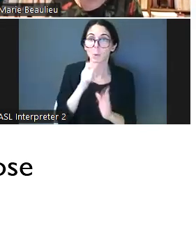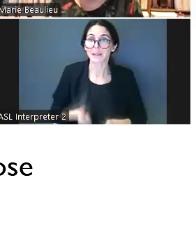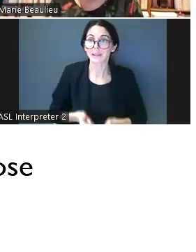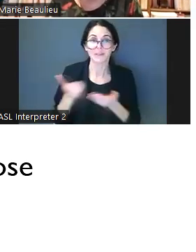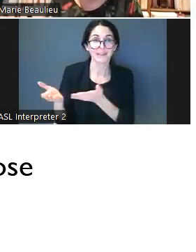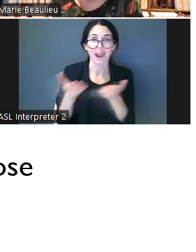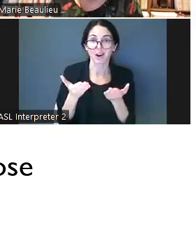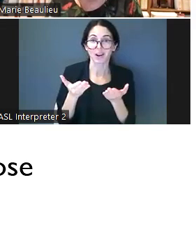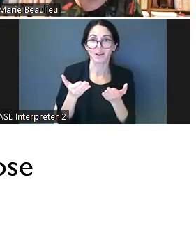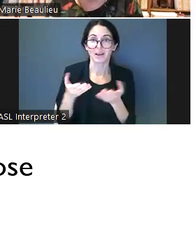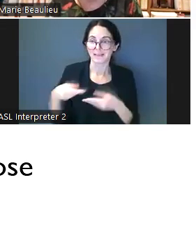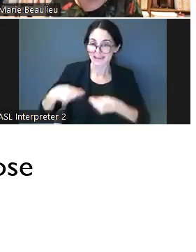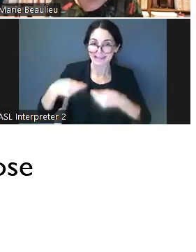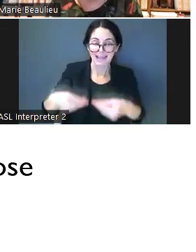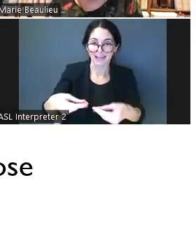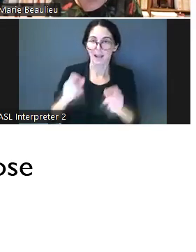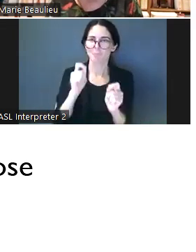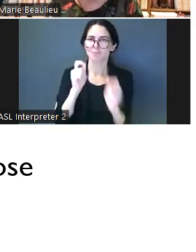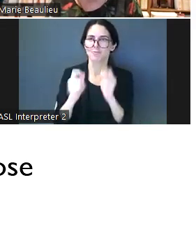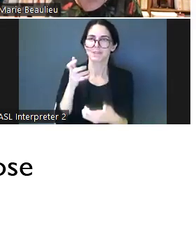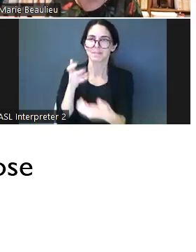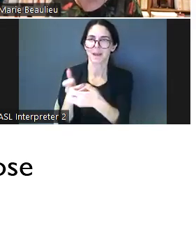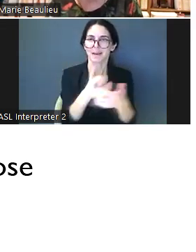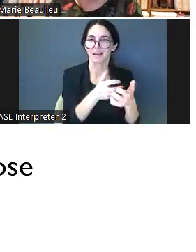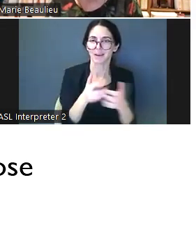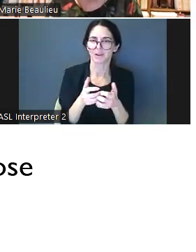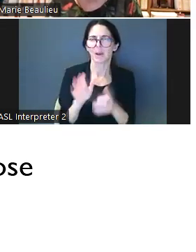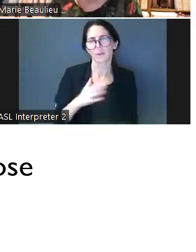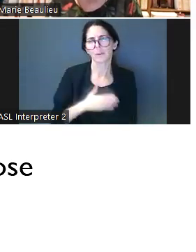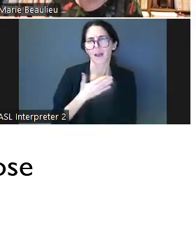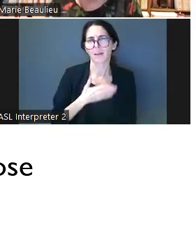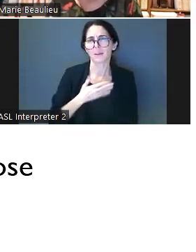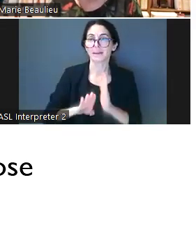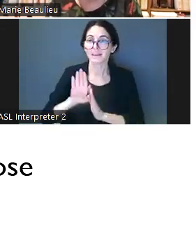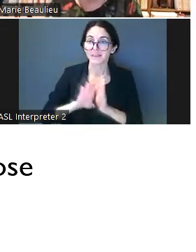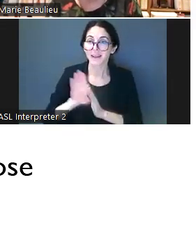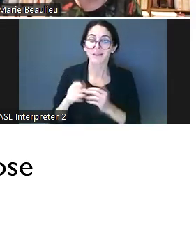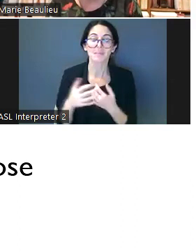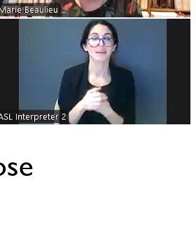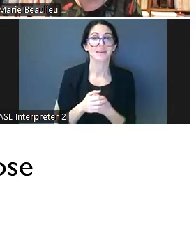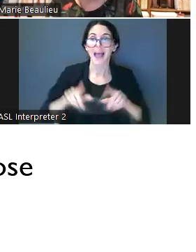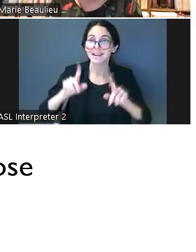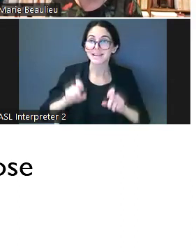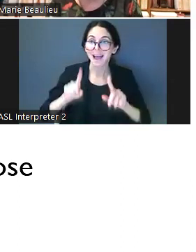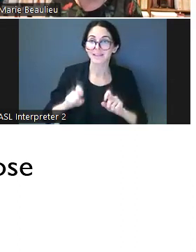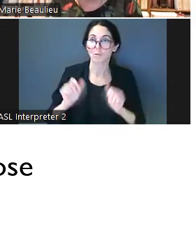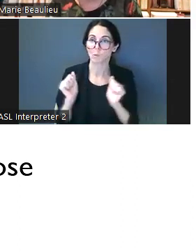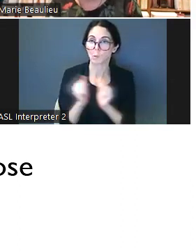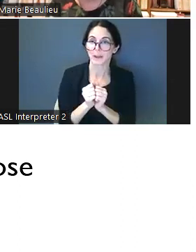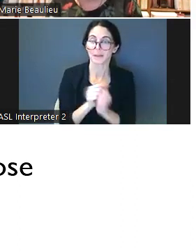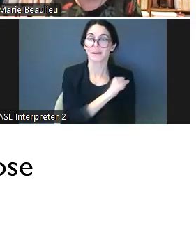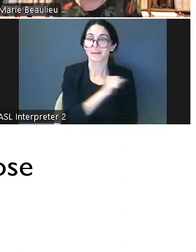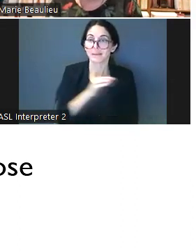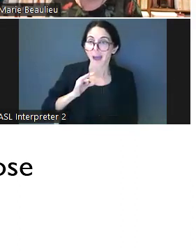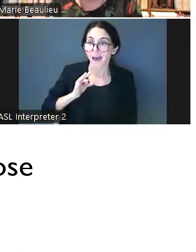And we're very happy to have we did have the time to develop and test in close collaboration with residents, staff members,